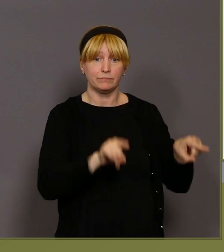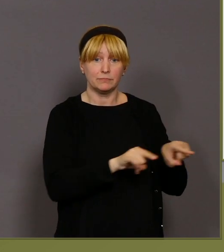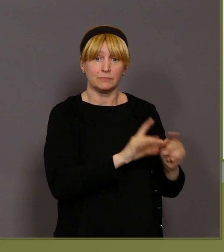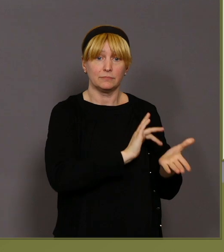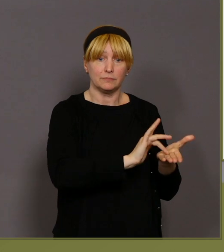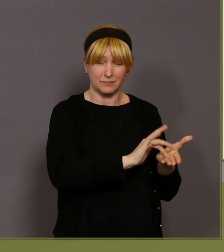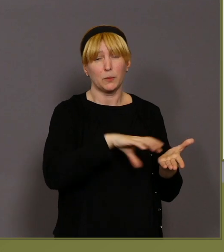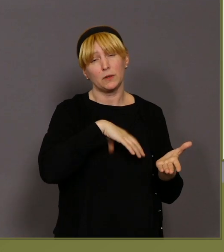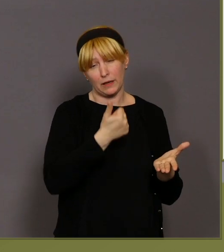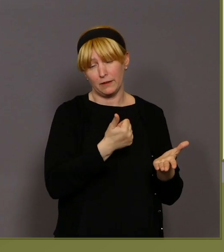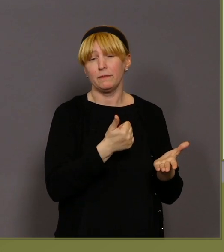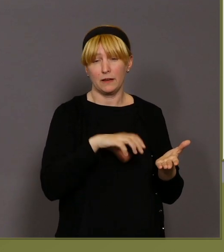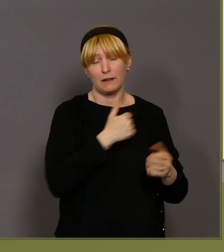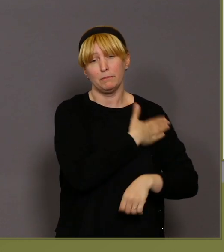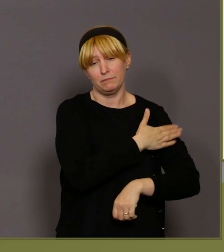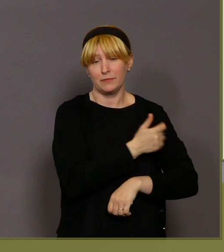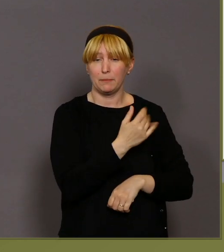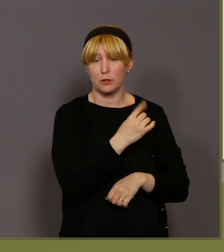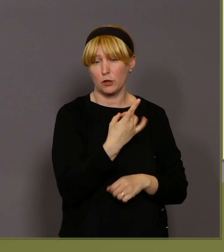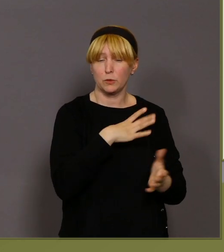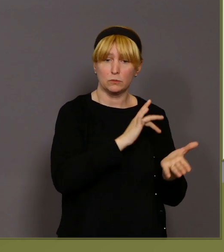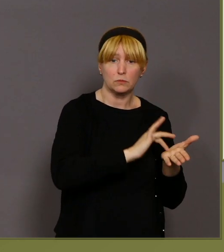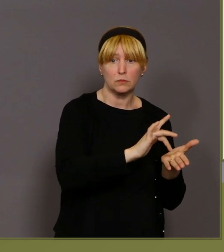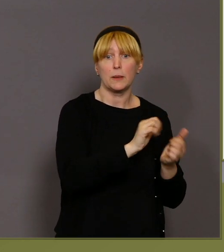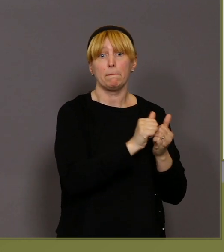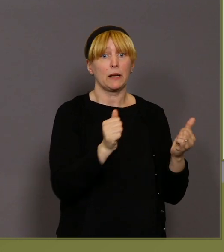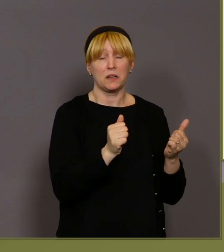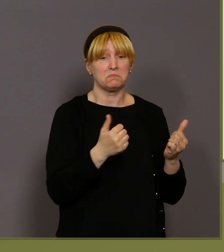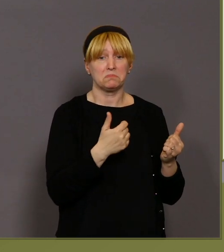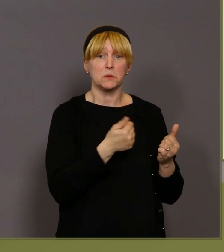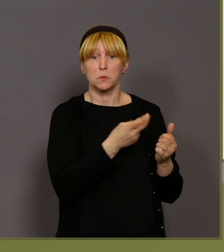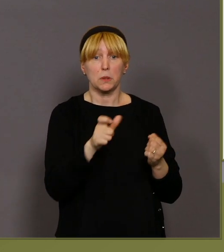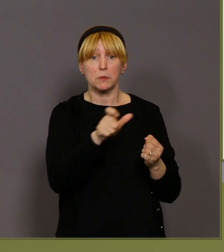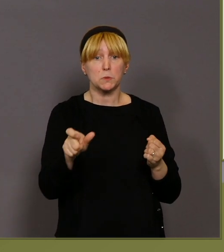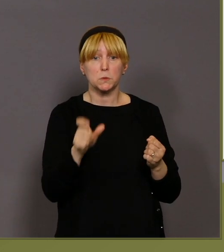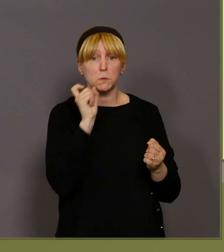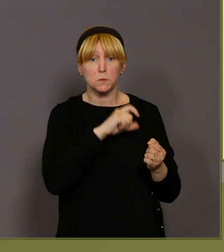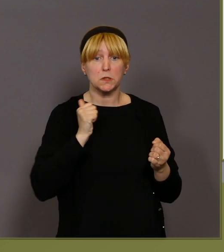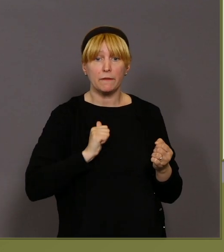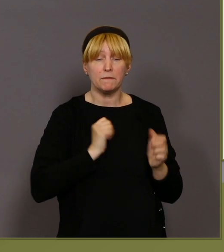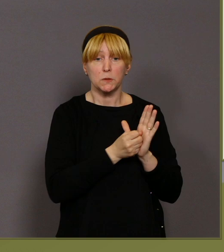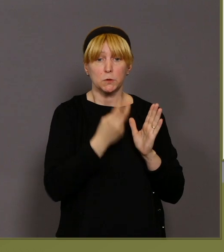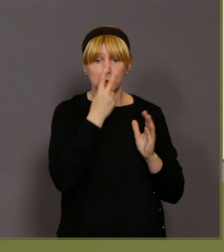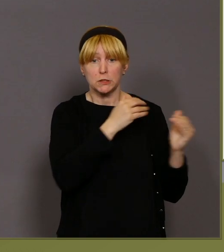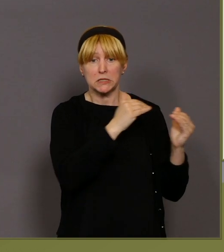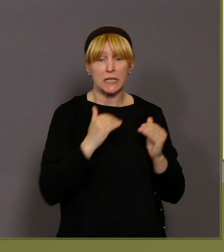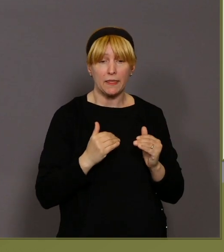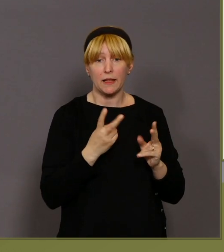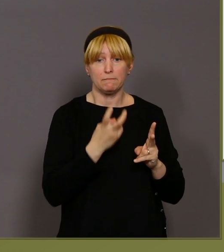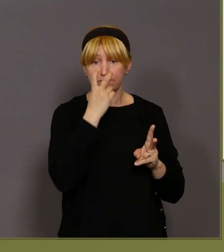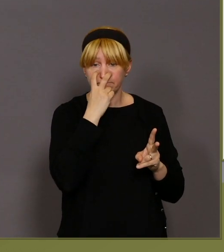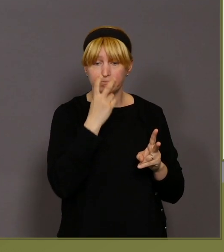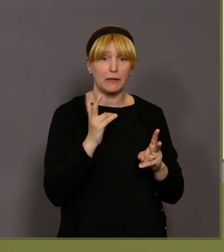self-service terminals have touch screens, but some users cannot use them, either because they cannot see or because they cannot use